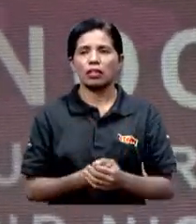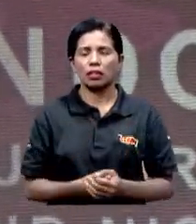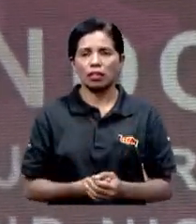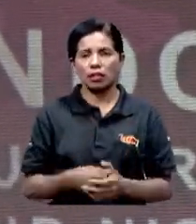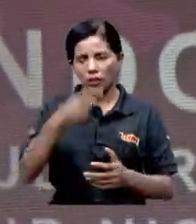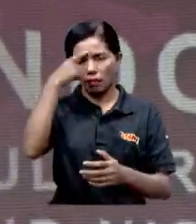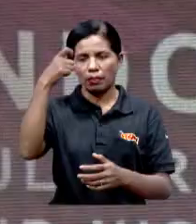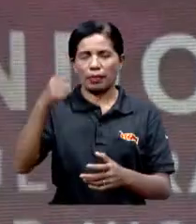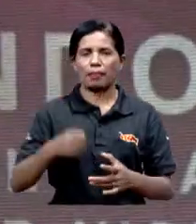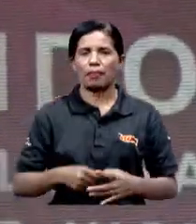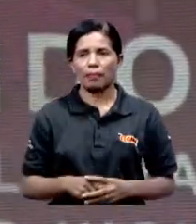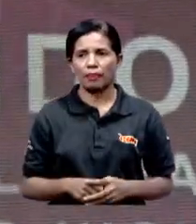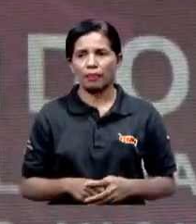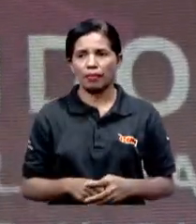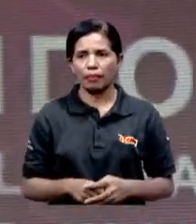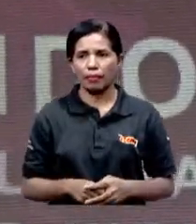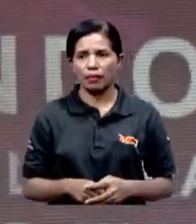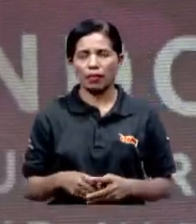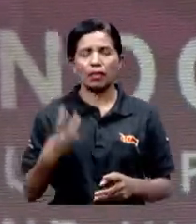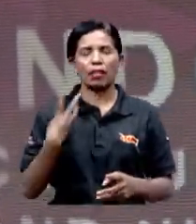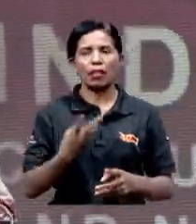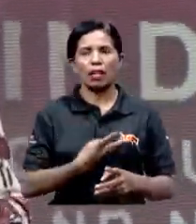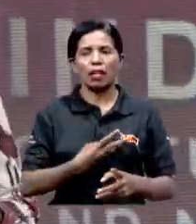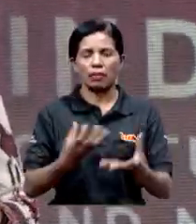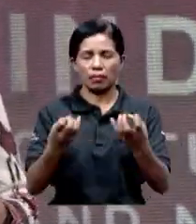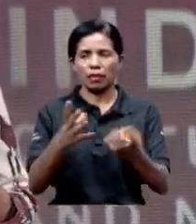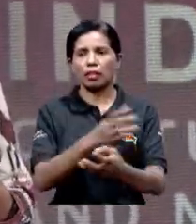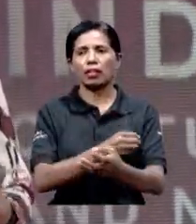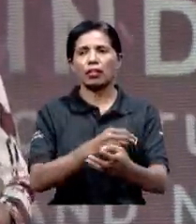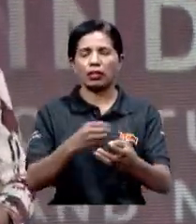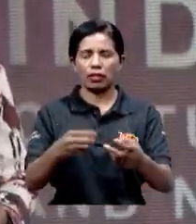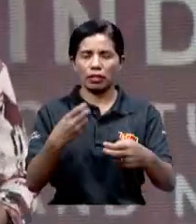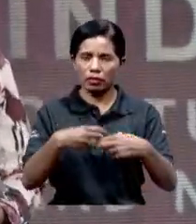because with so many diverse culture,